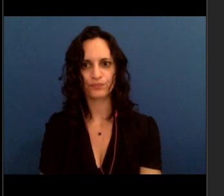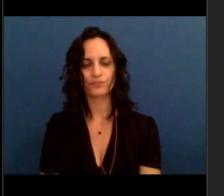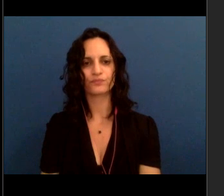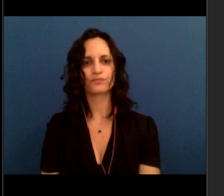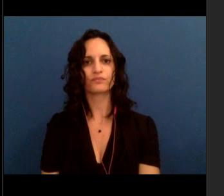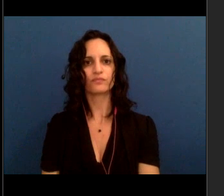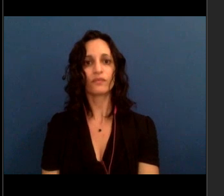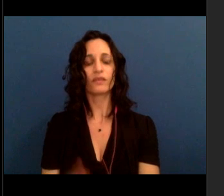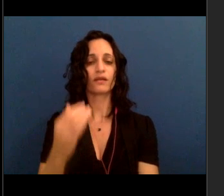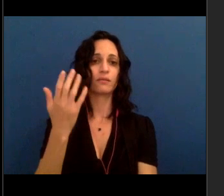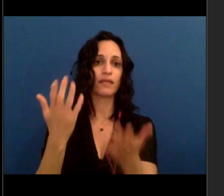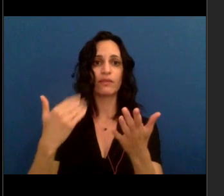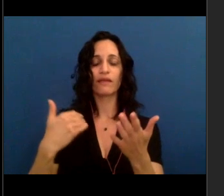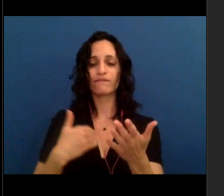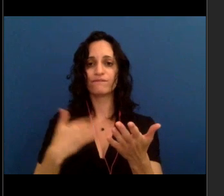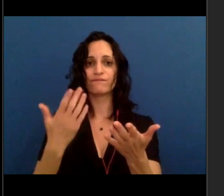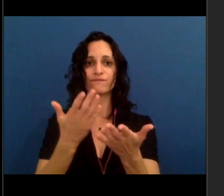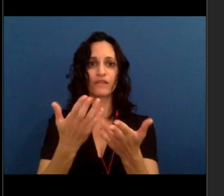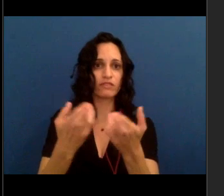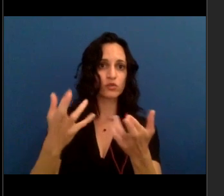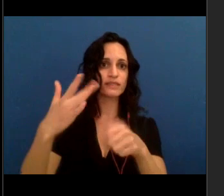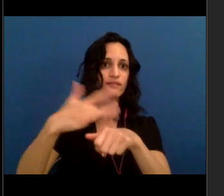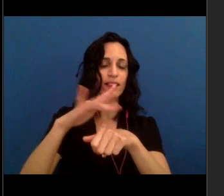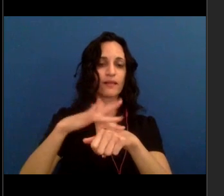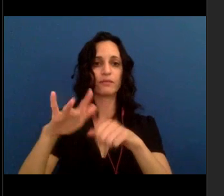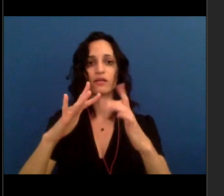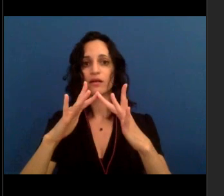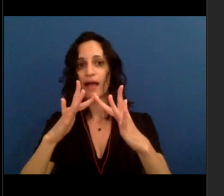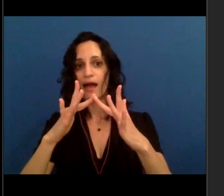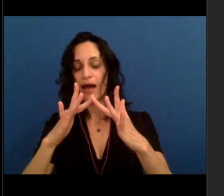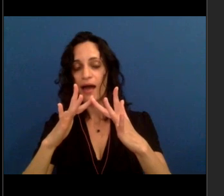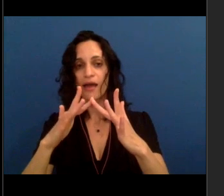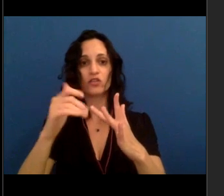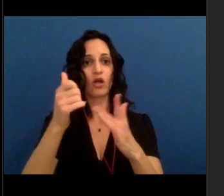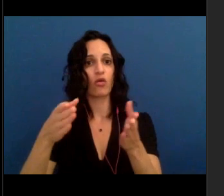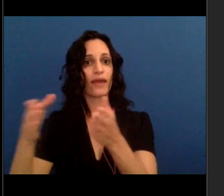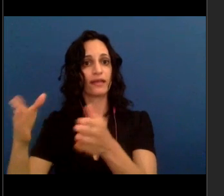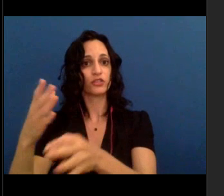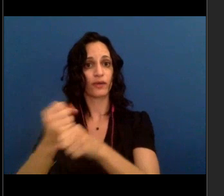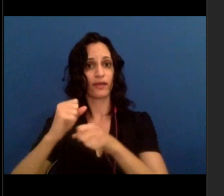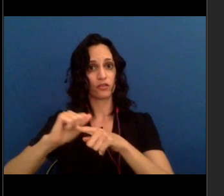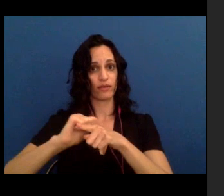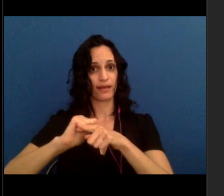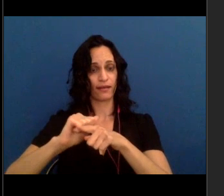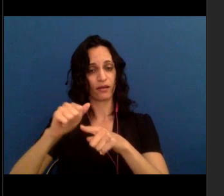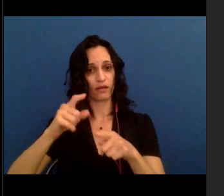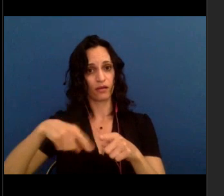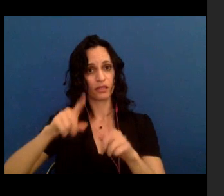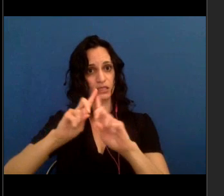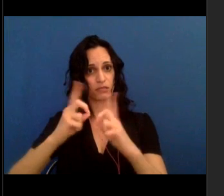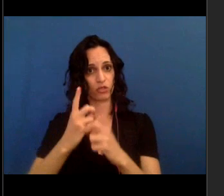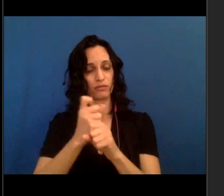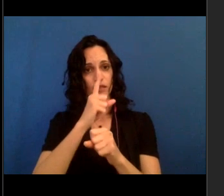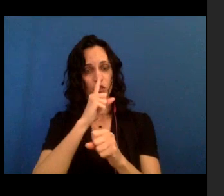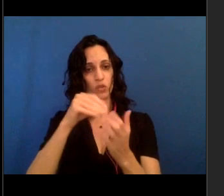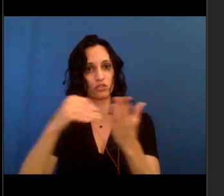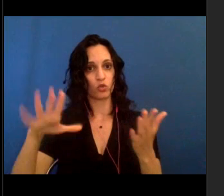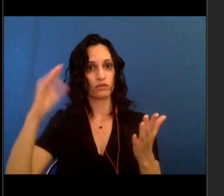things online or other ways that students can be getting this sort of training, like is the department making sure students know about that?